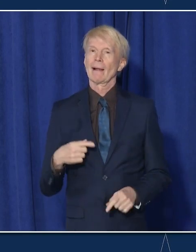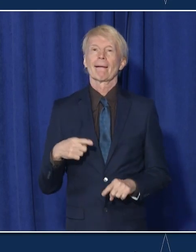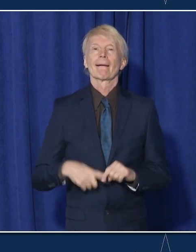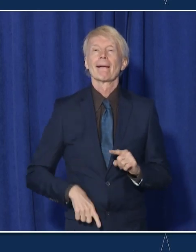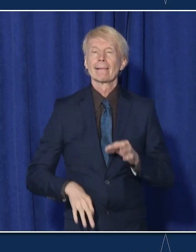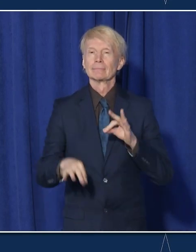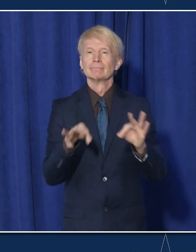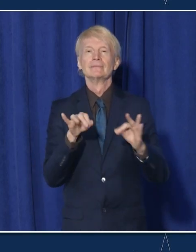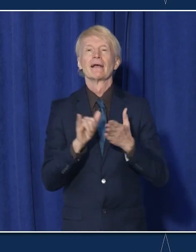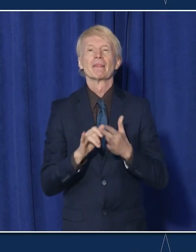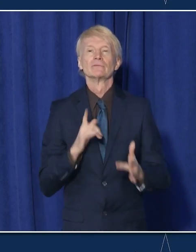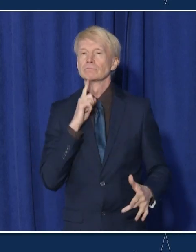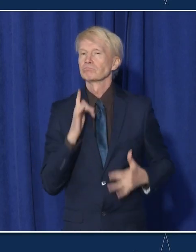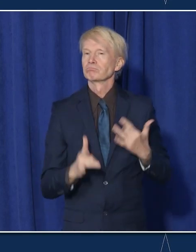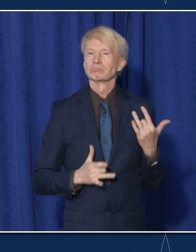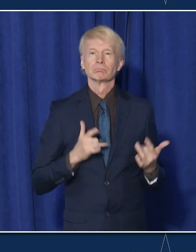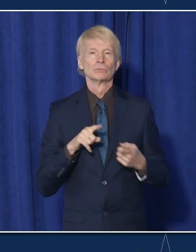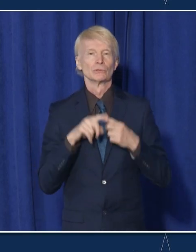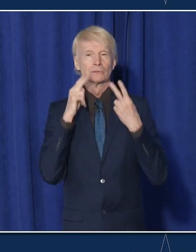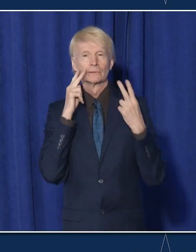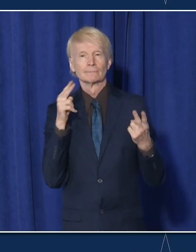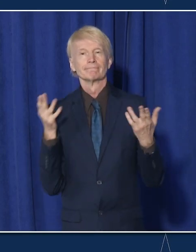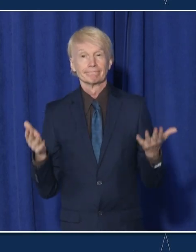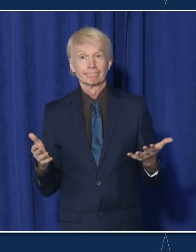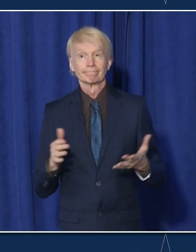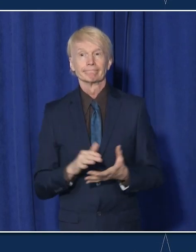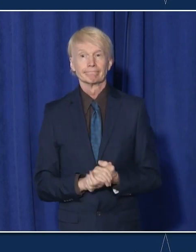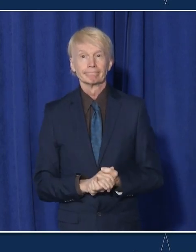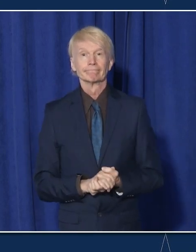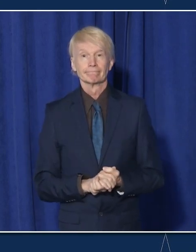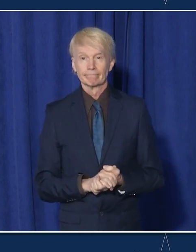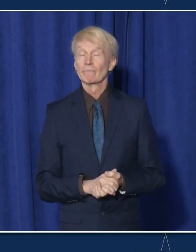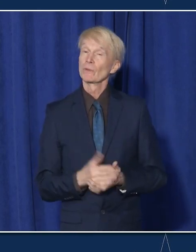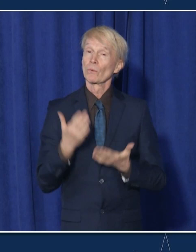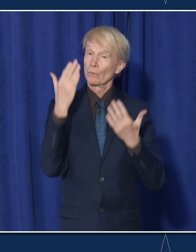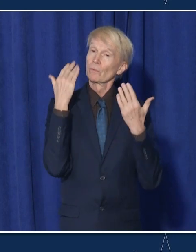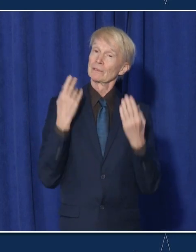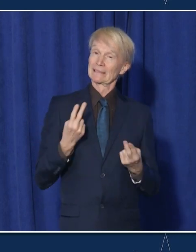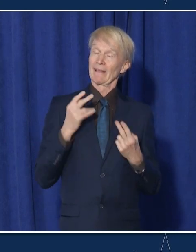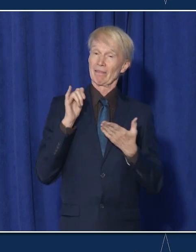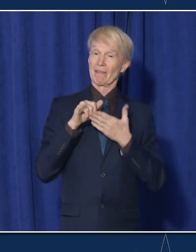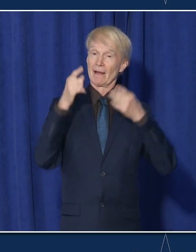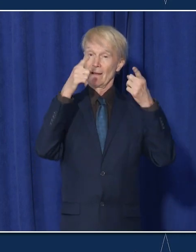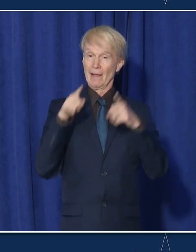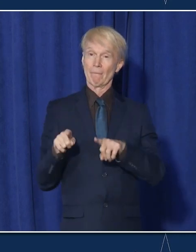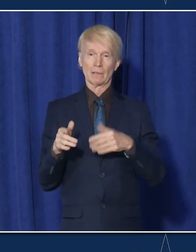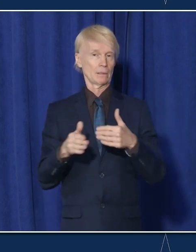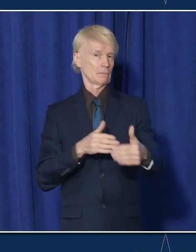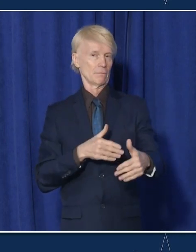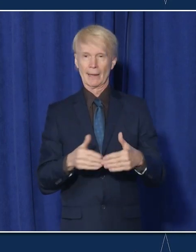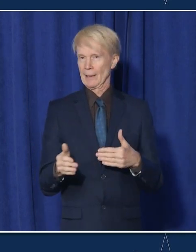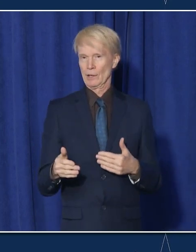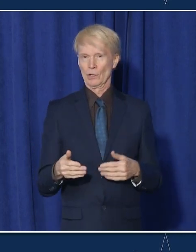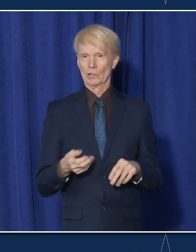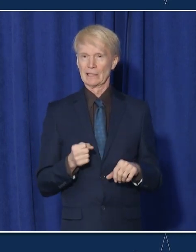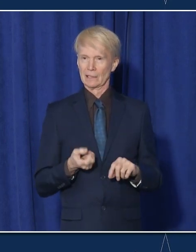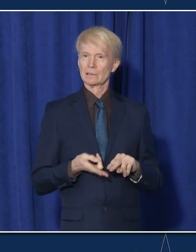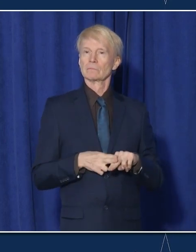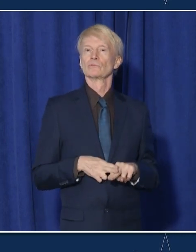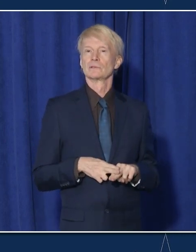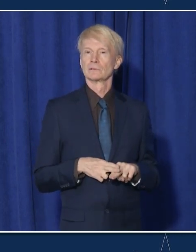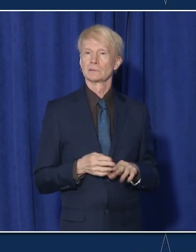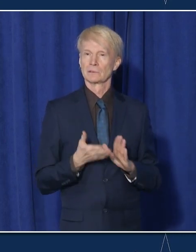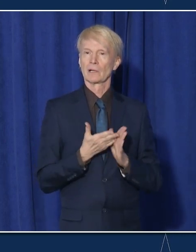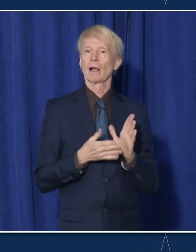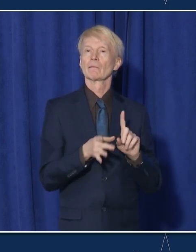how exciting that is. And we are seeing that despite seeing some increase in cases.